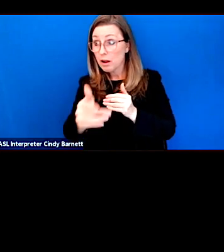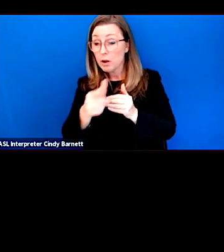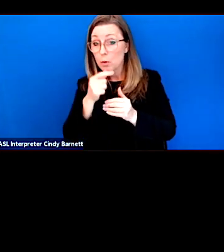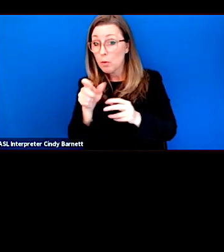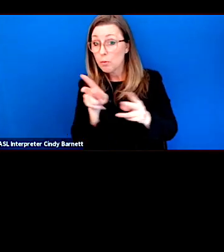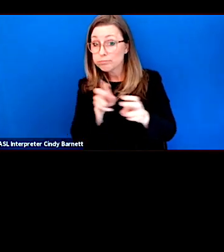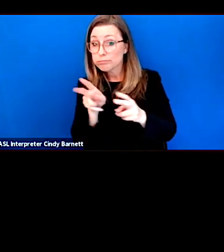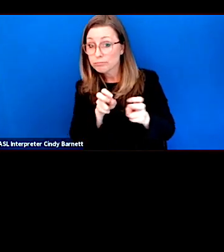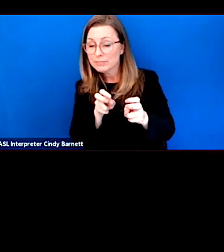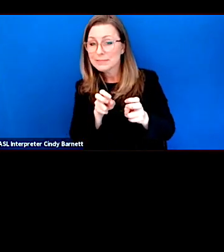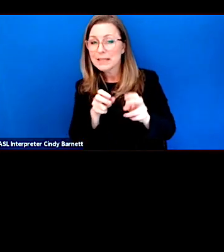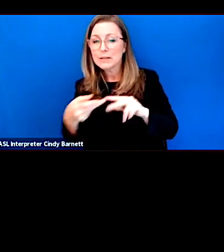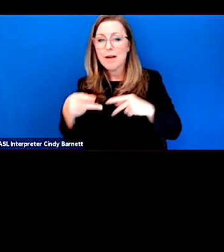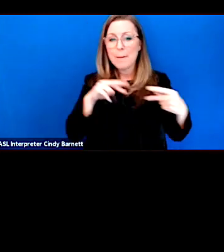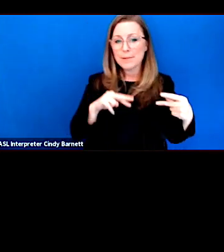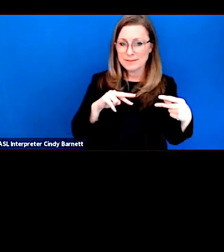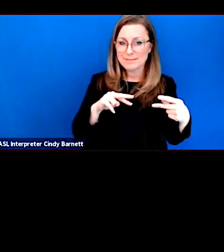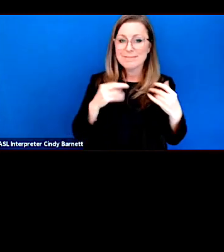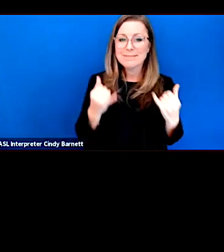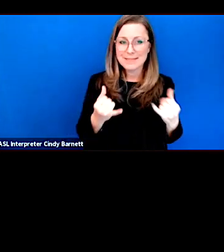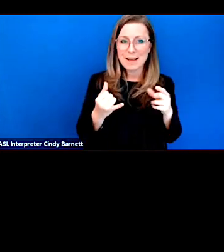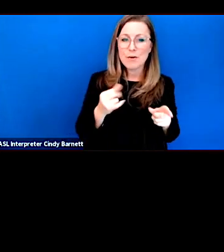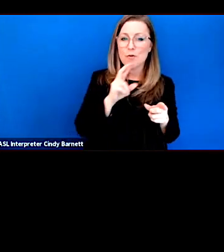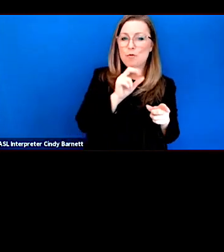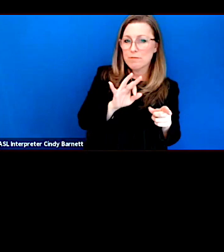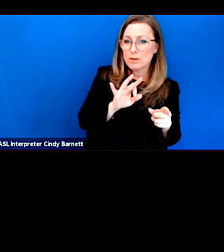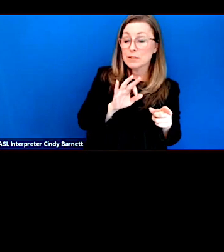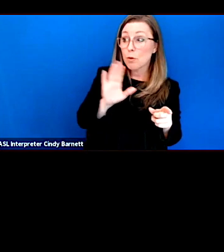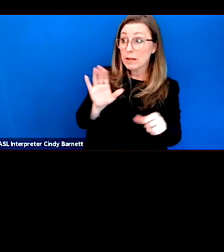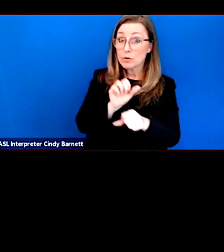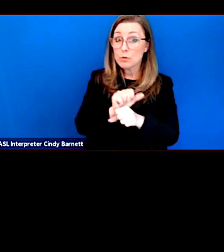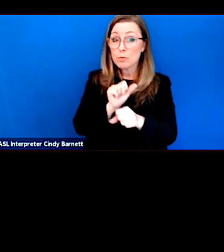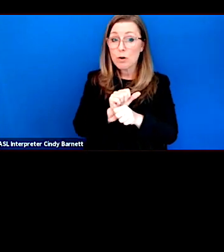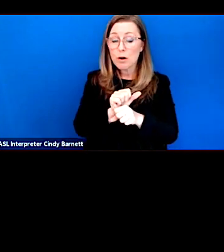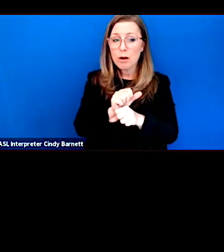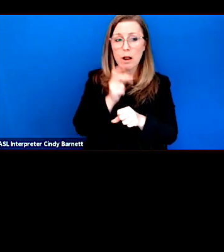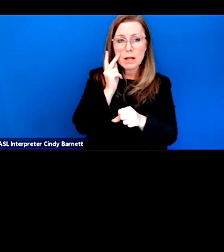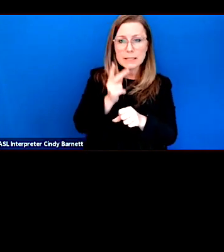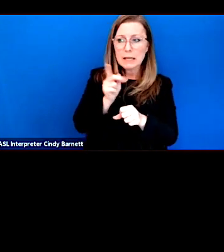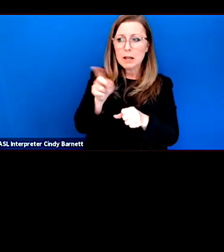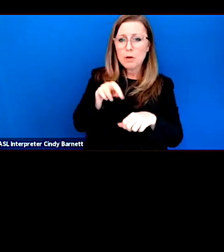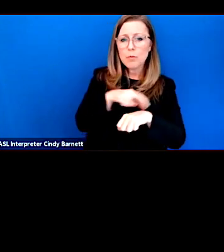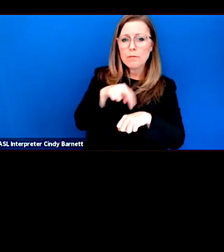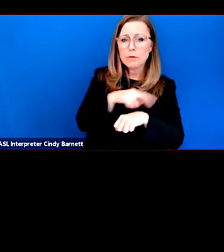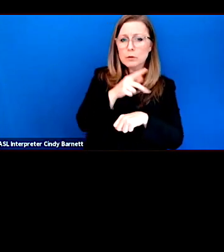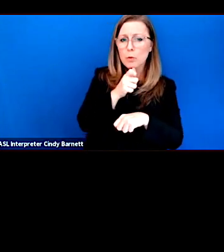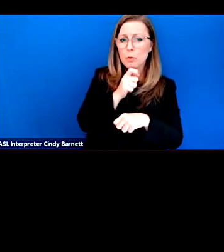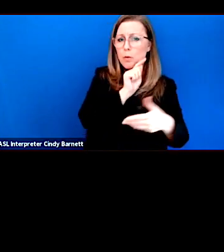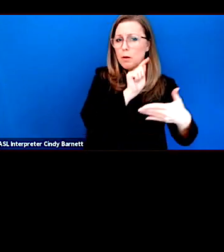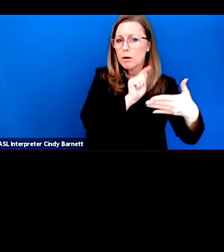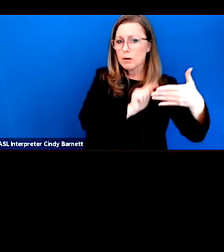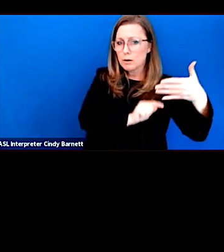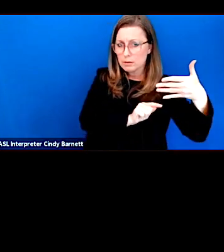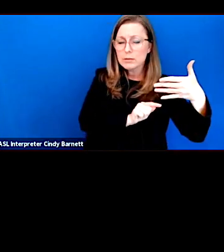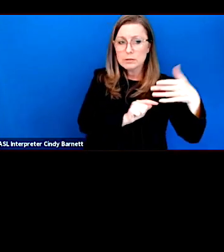And I'm going to use the same criteria that I've used for forward snowballing. And you look at the references of